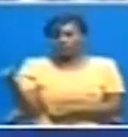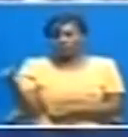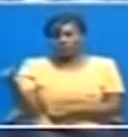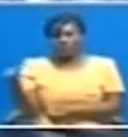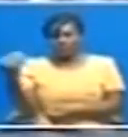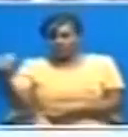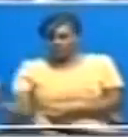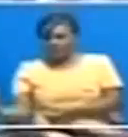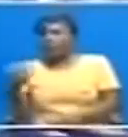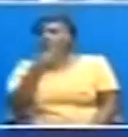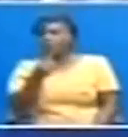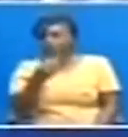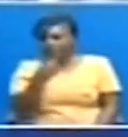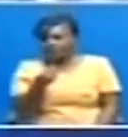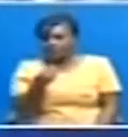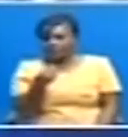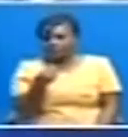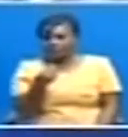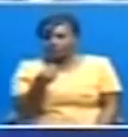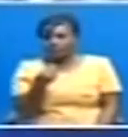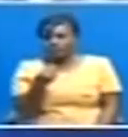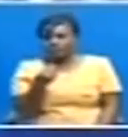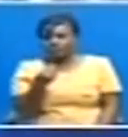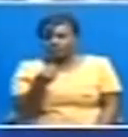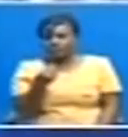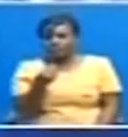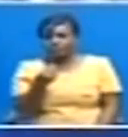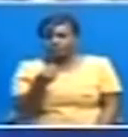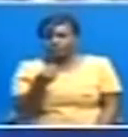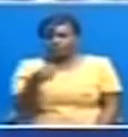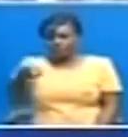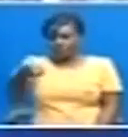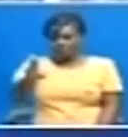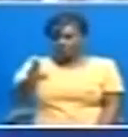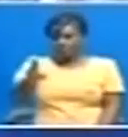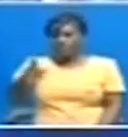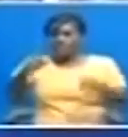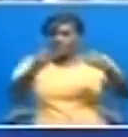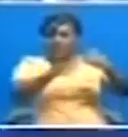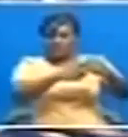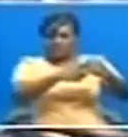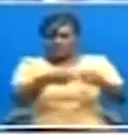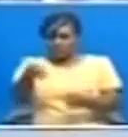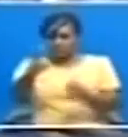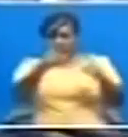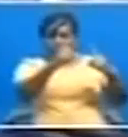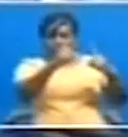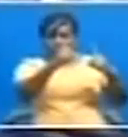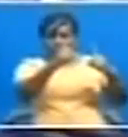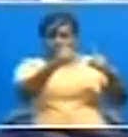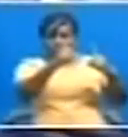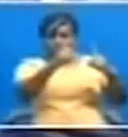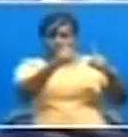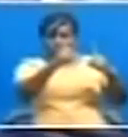a young boy actually being gunned down by 6 bullets. How old was Felix?